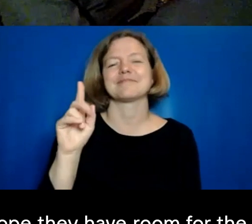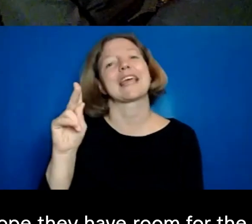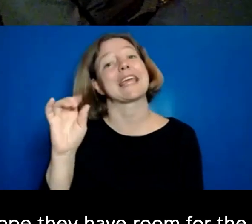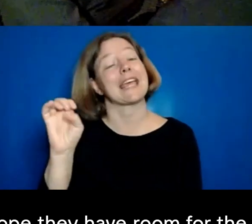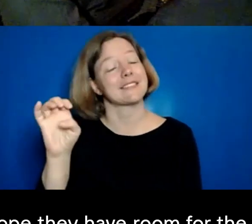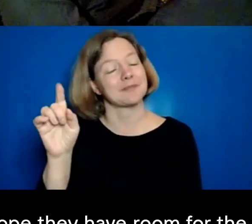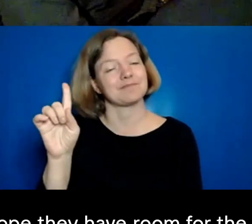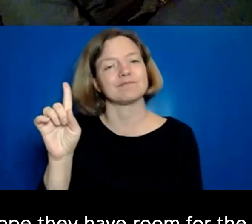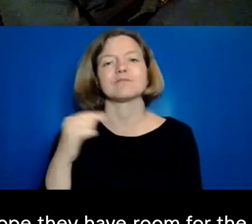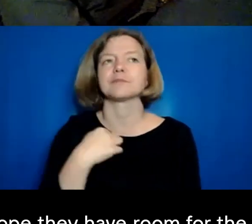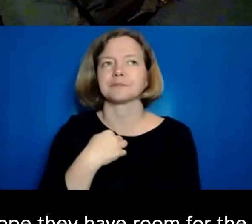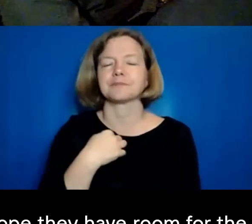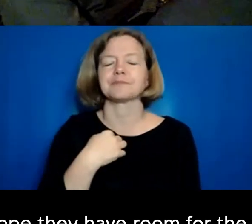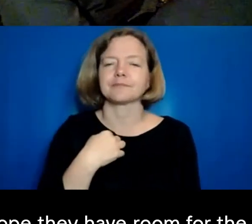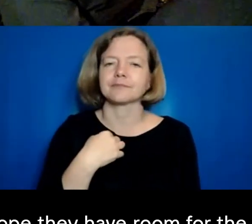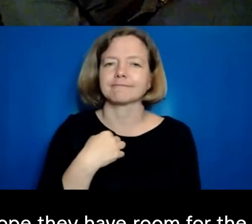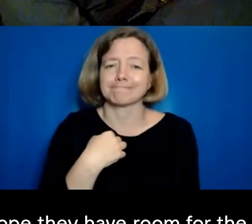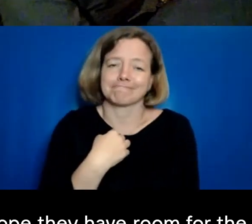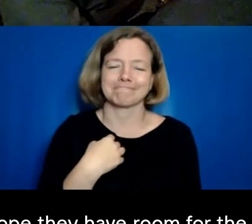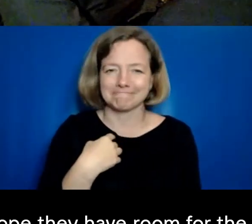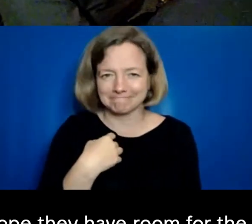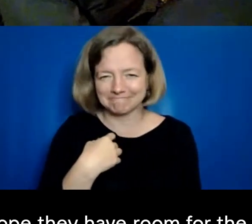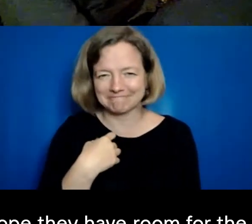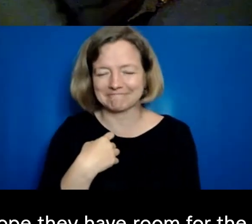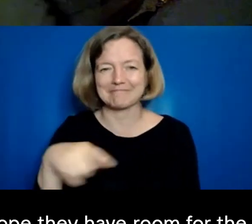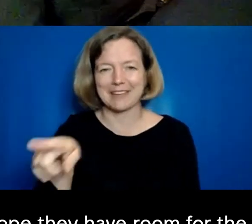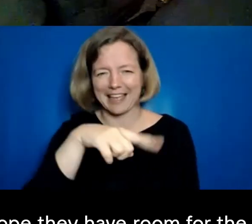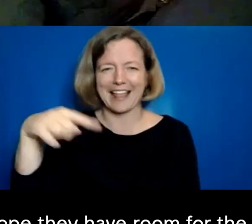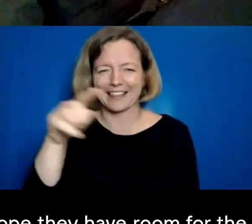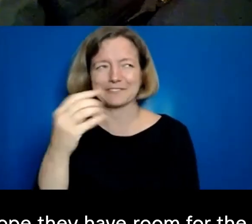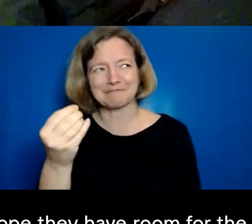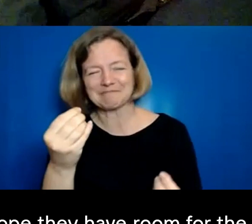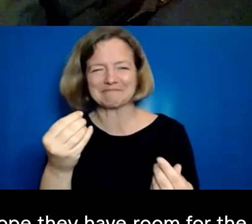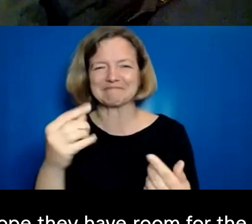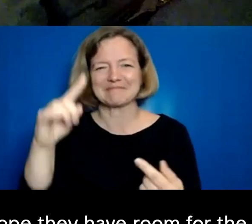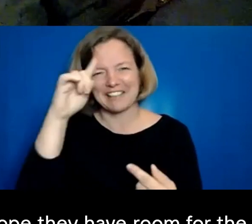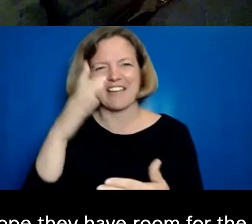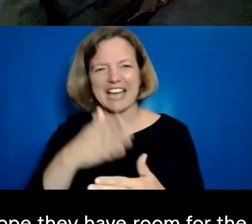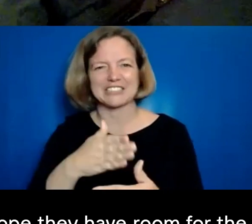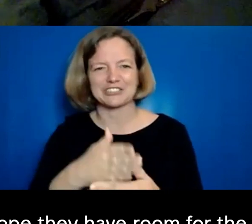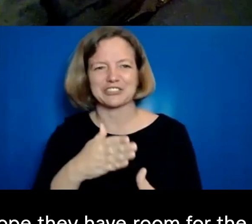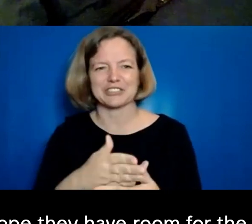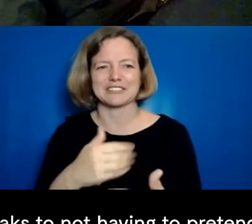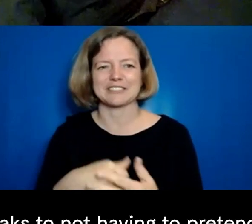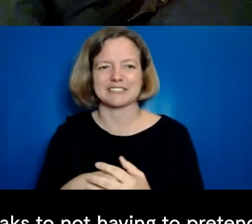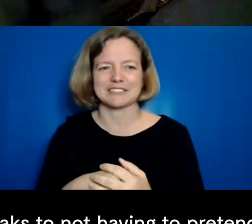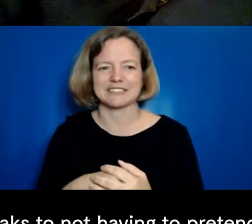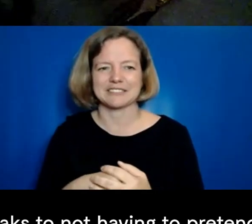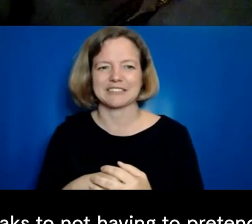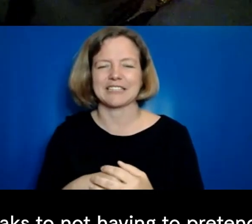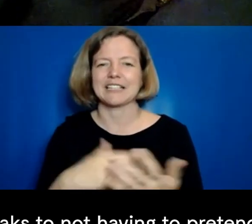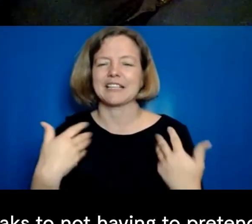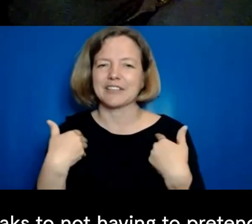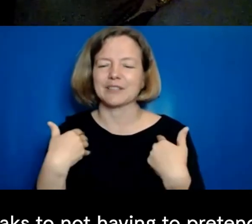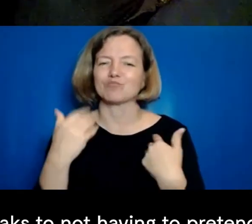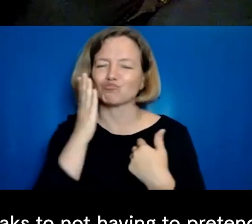maybe to be predictable, I would hope that I'd hope they have room for the mess, because within